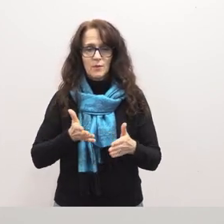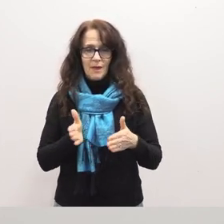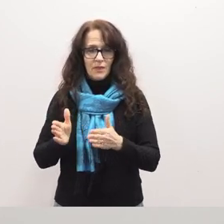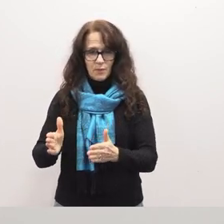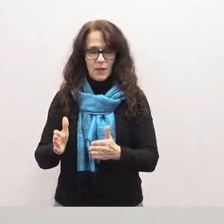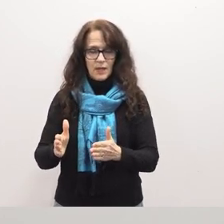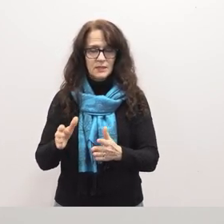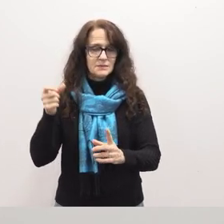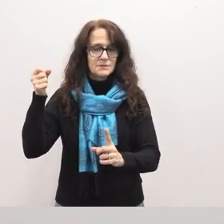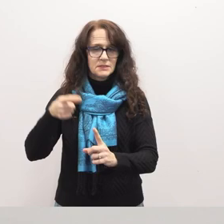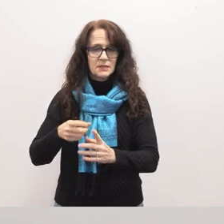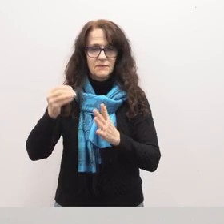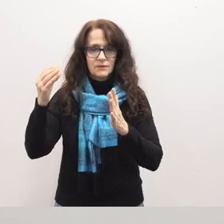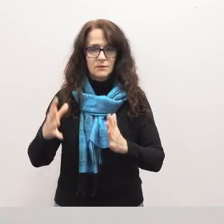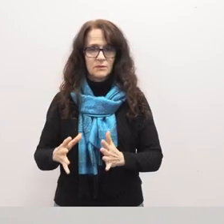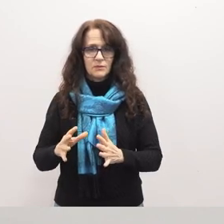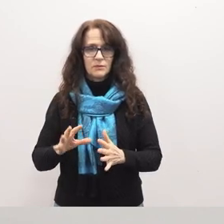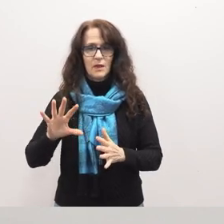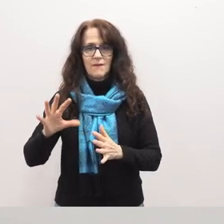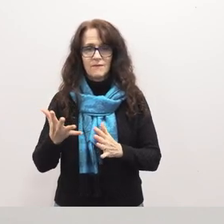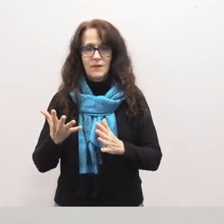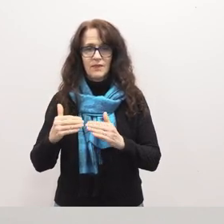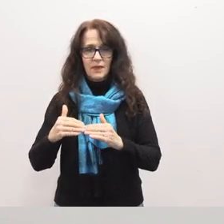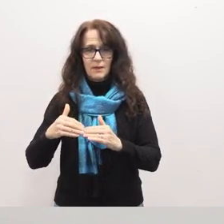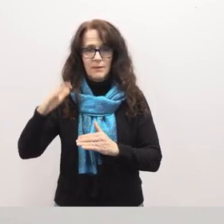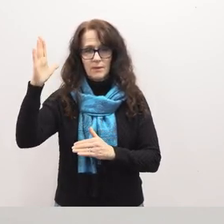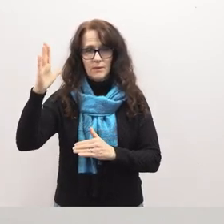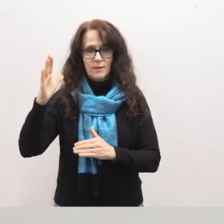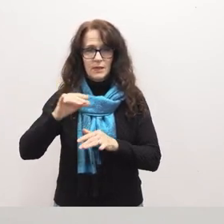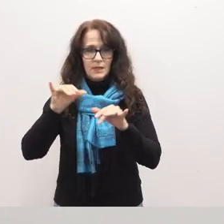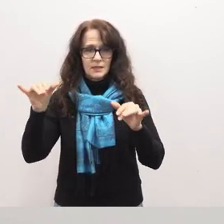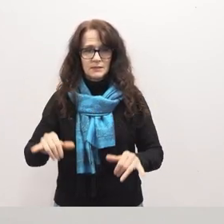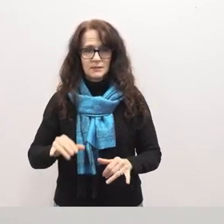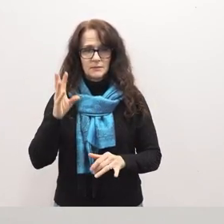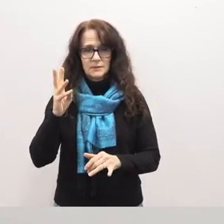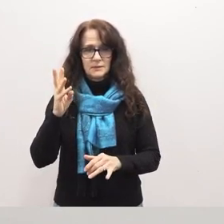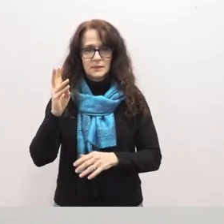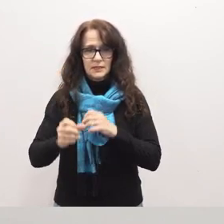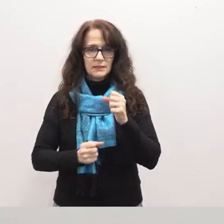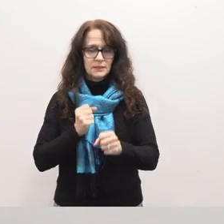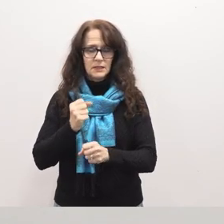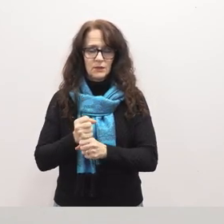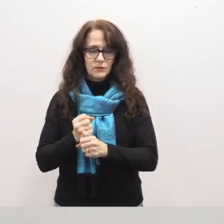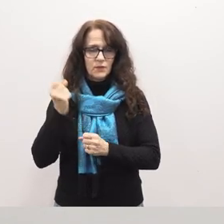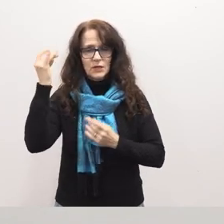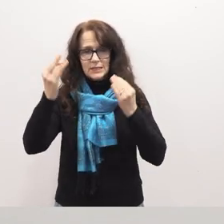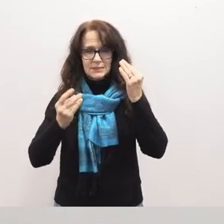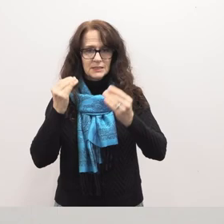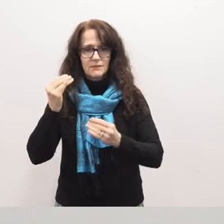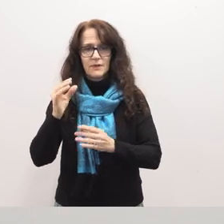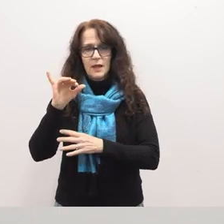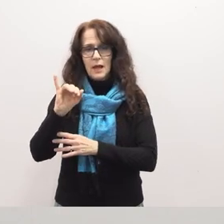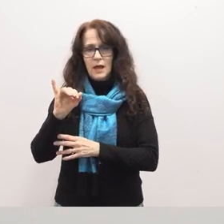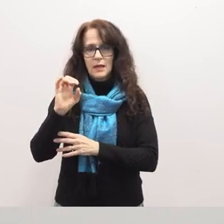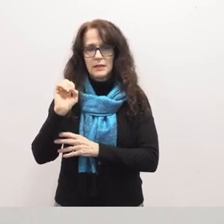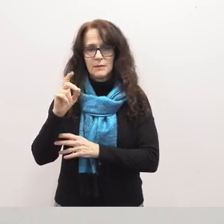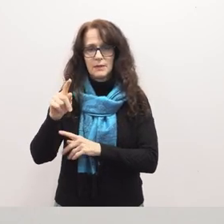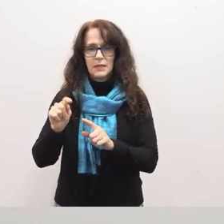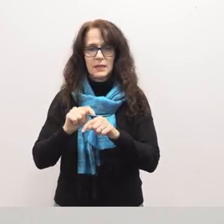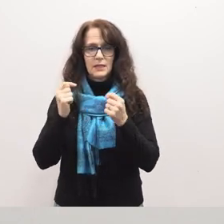be specifically for students fifth grade and above who have been in our system at least 6 years for consideration by their IEP team